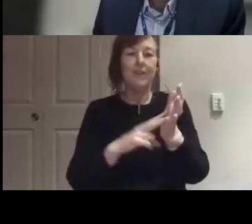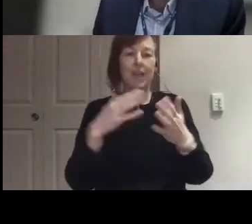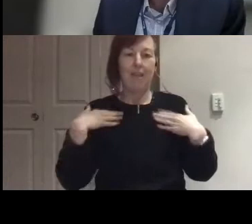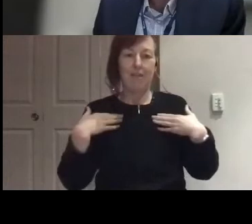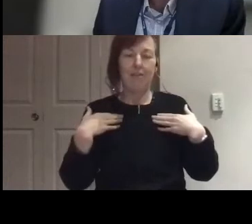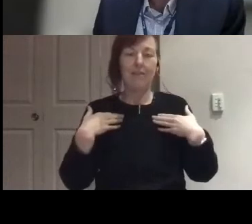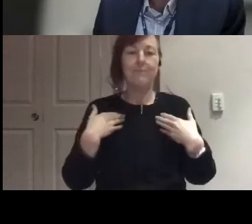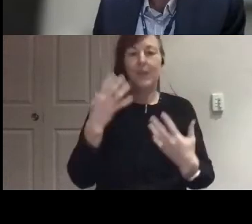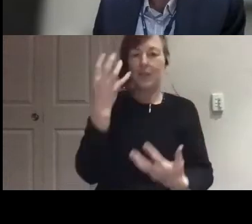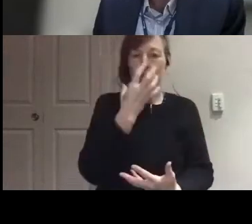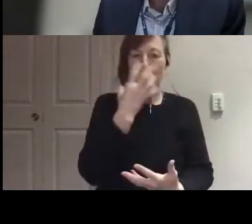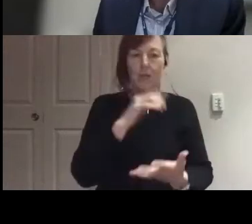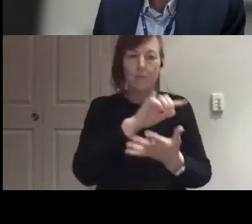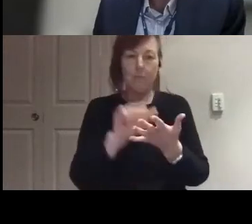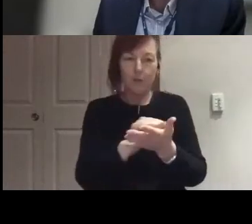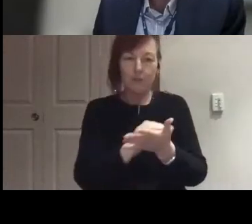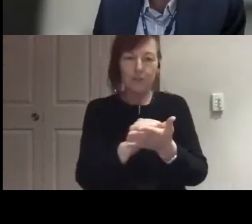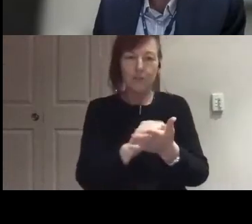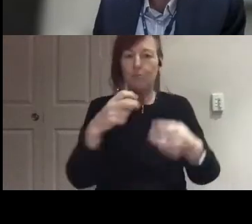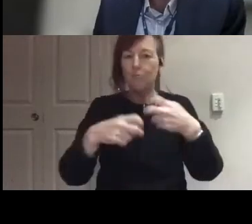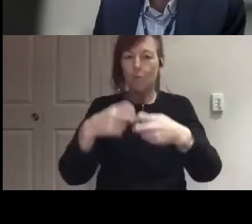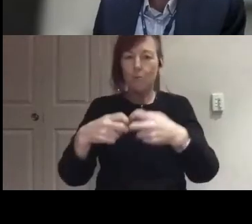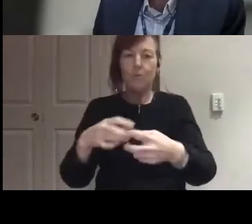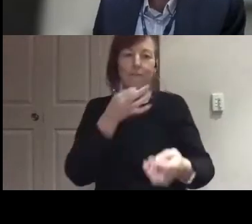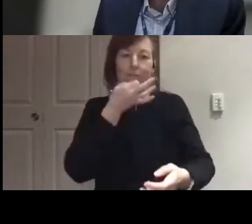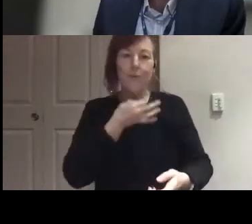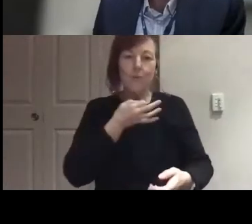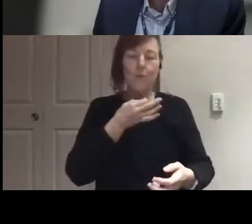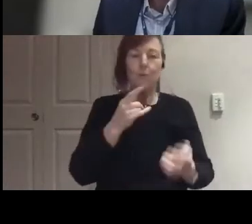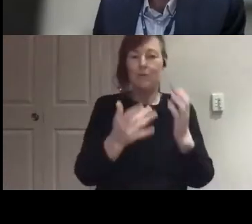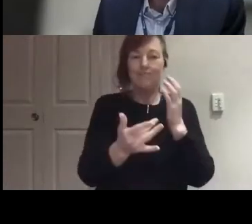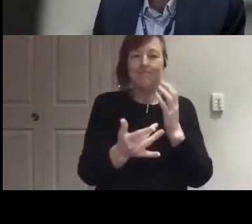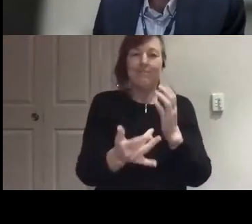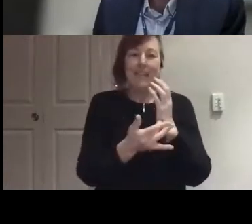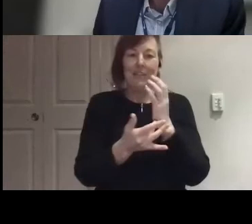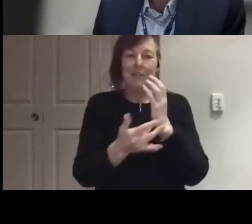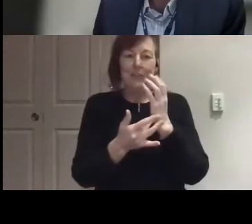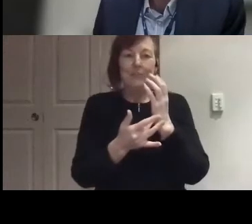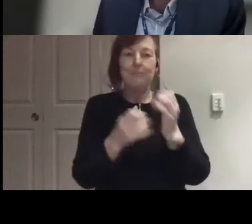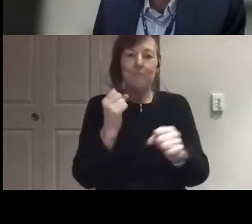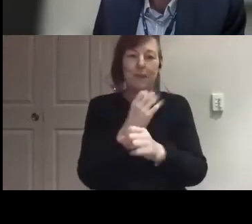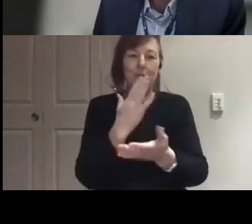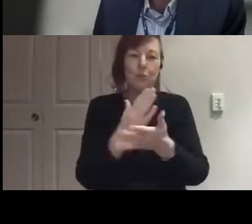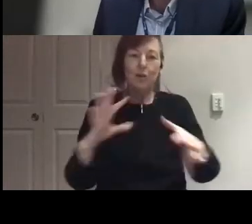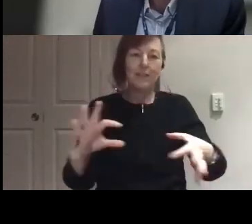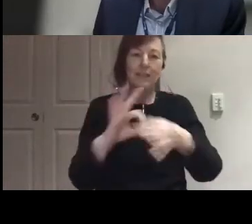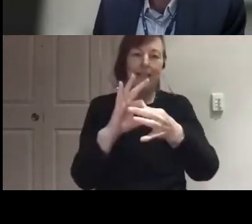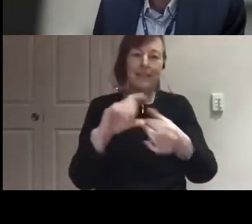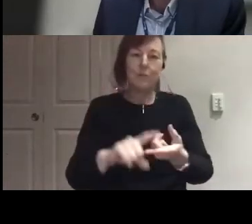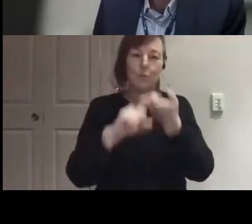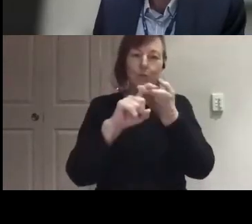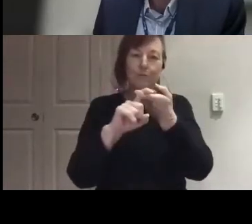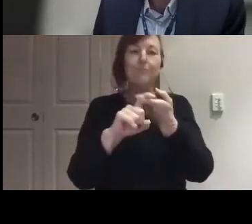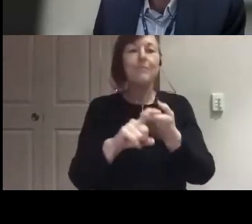bit of a delay. There's been a few technical issues in trying to make the connections and get us all in the right place in the